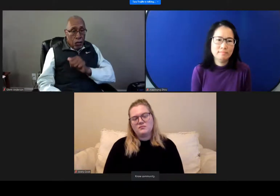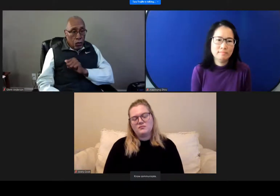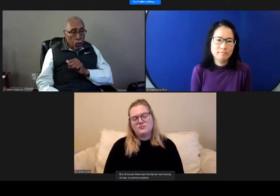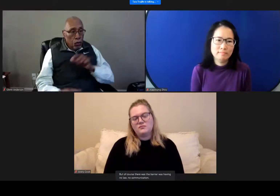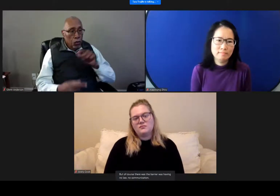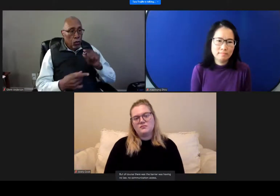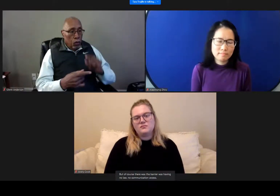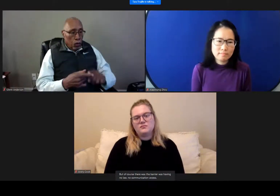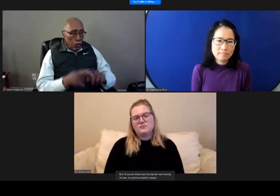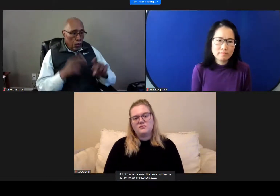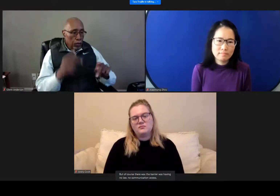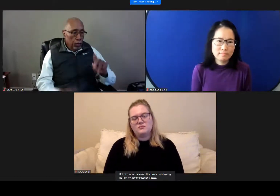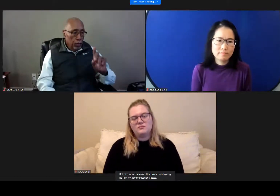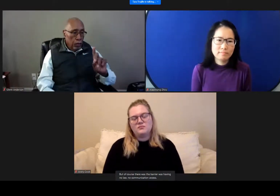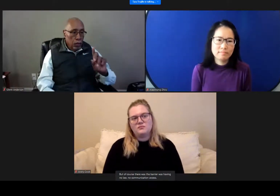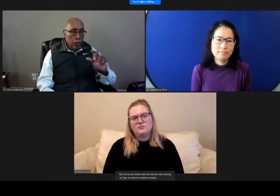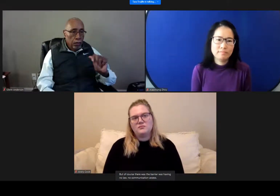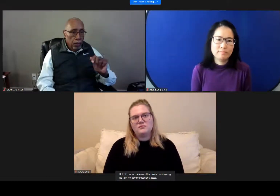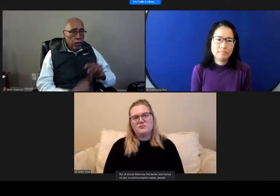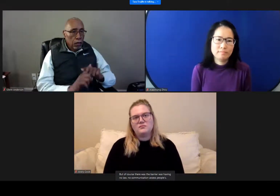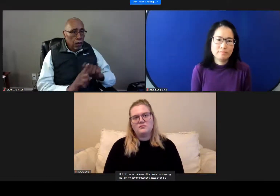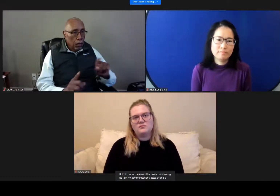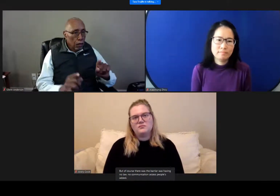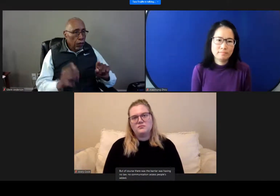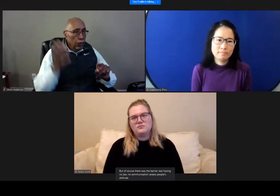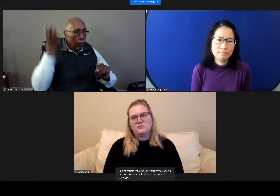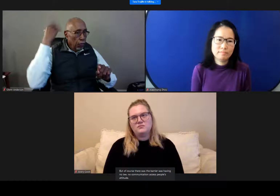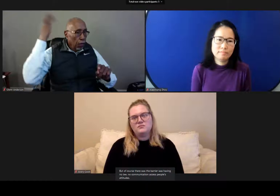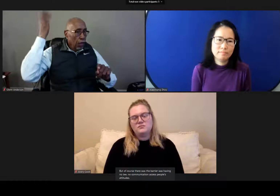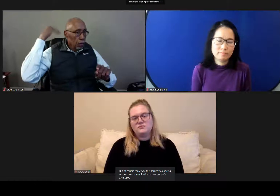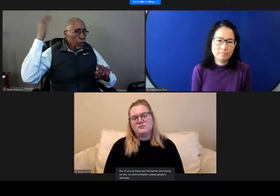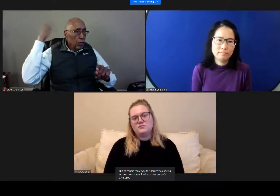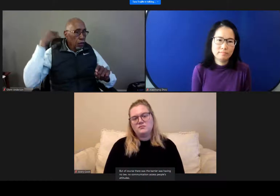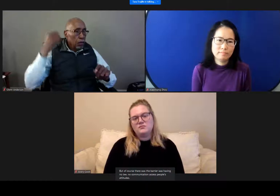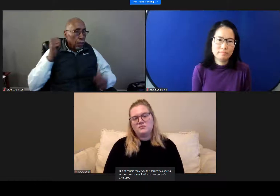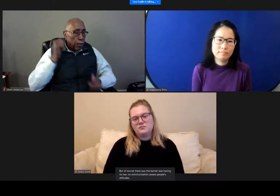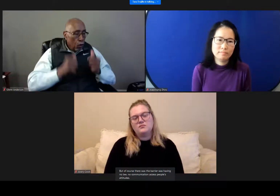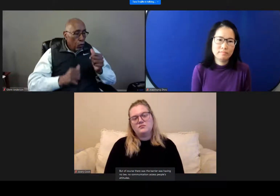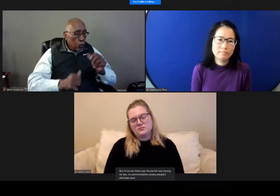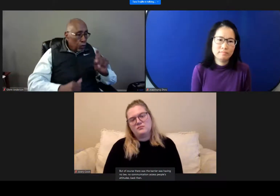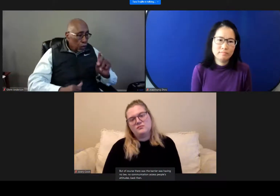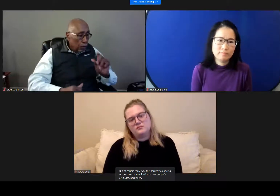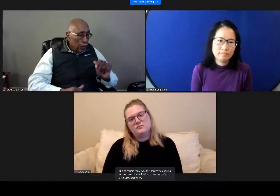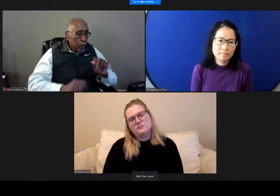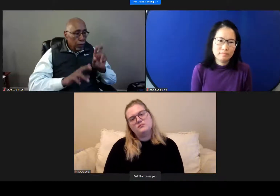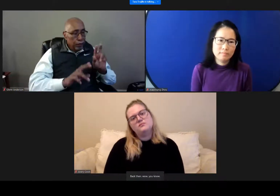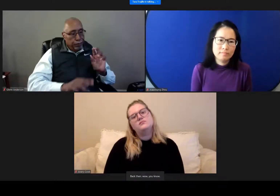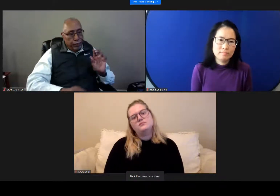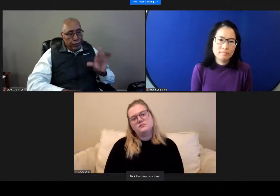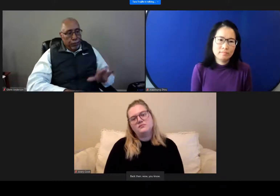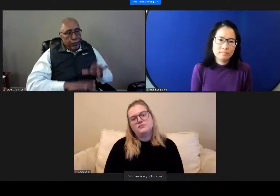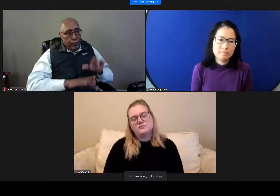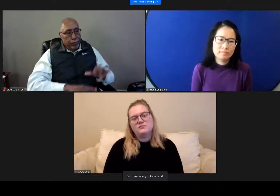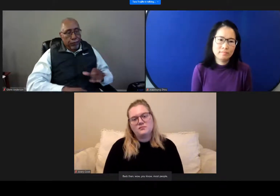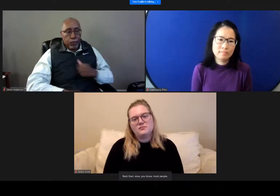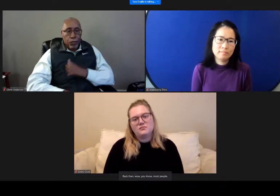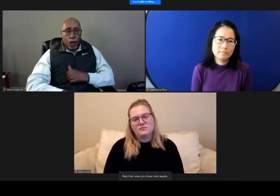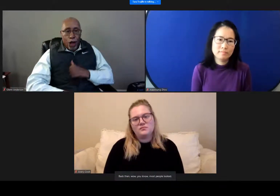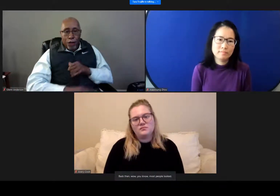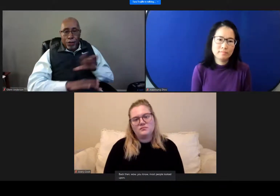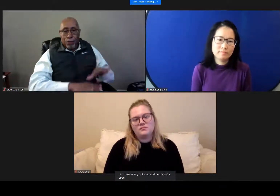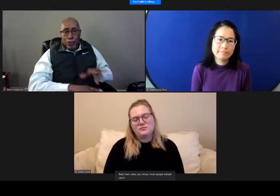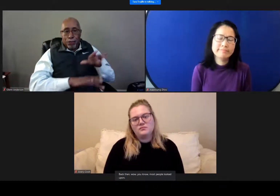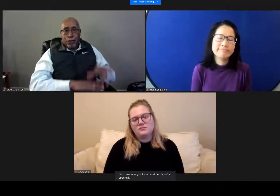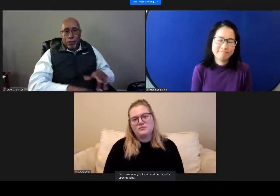communication access, people's attitudes. Back then, wow, most people looked